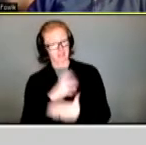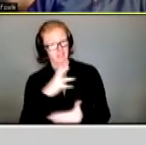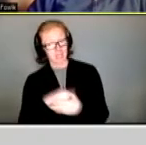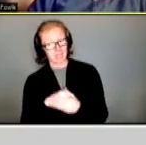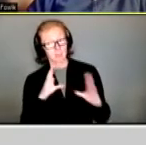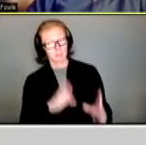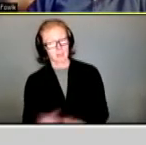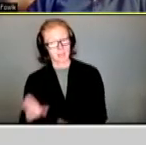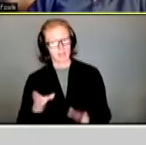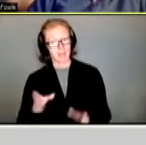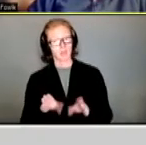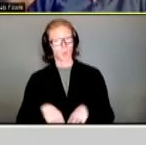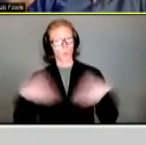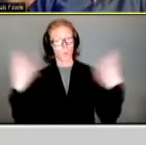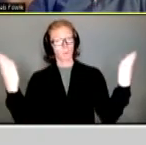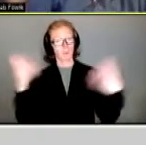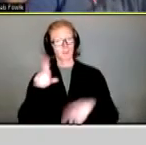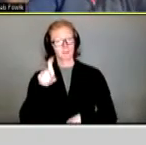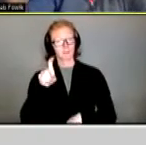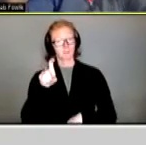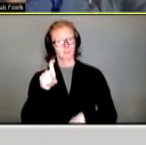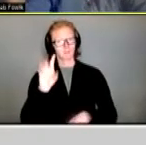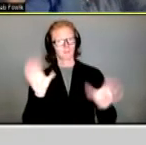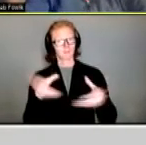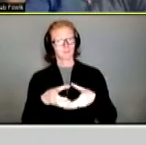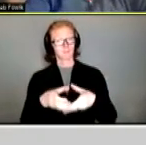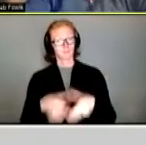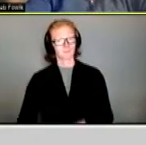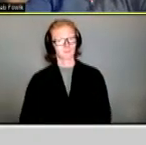meeting an open forum?